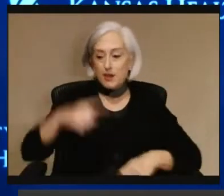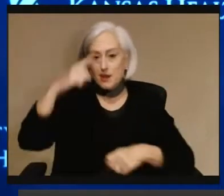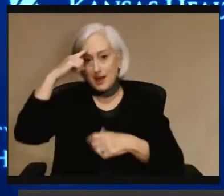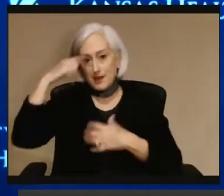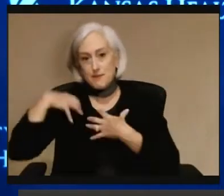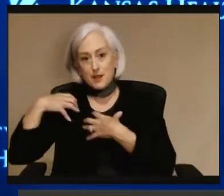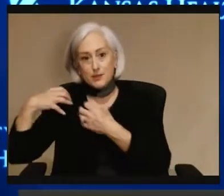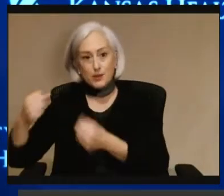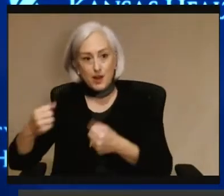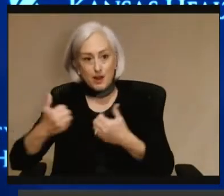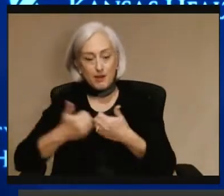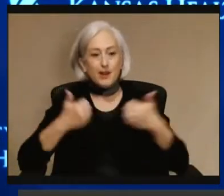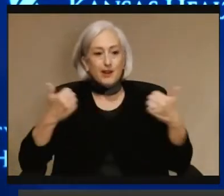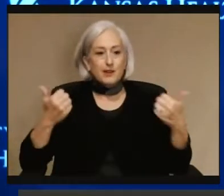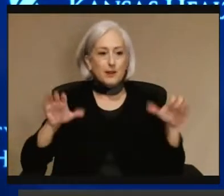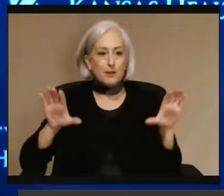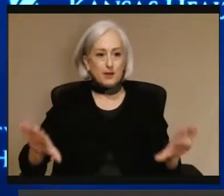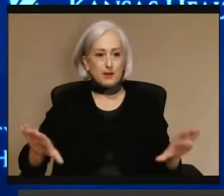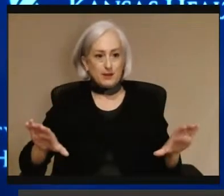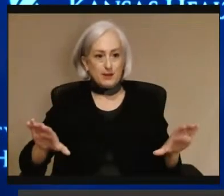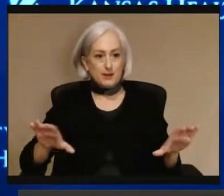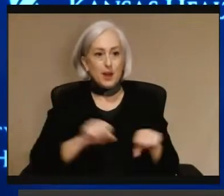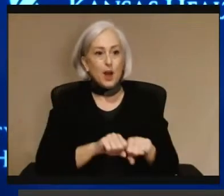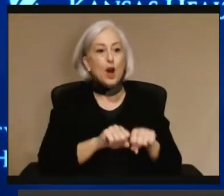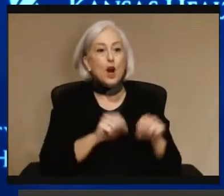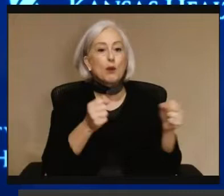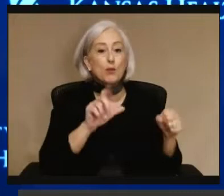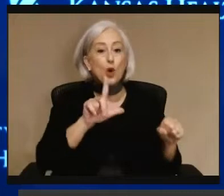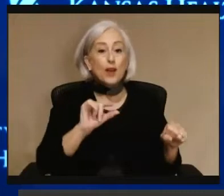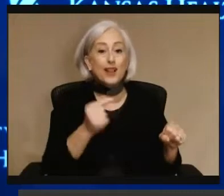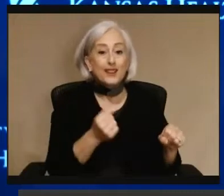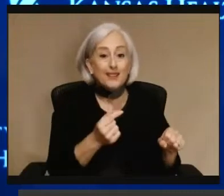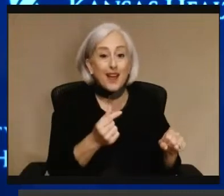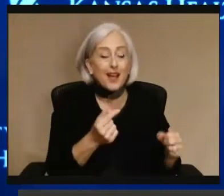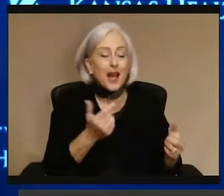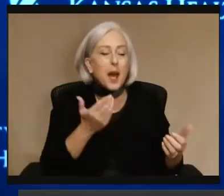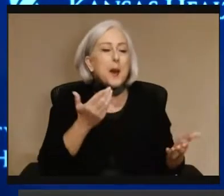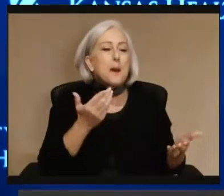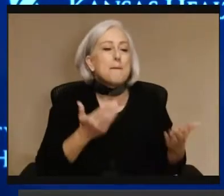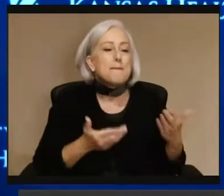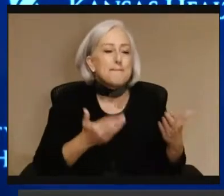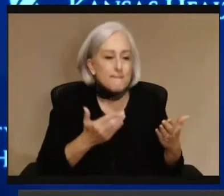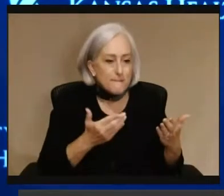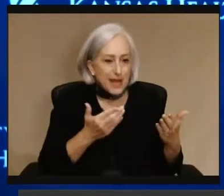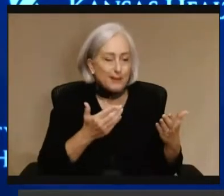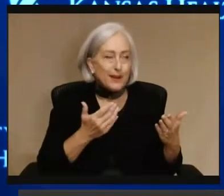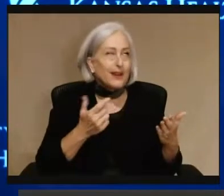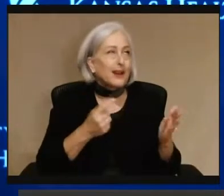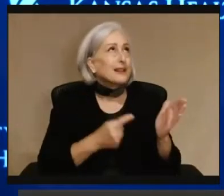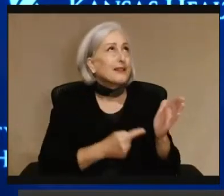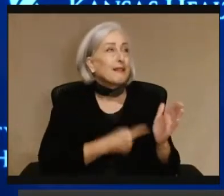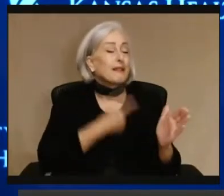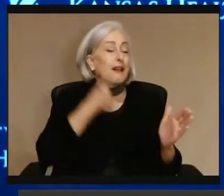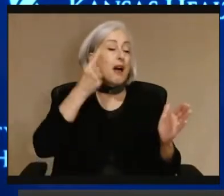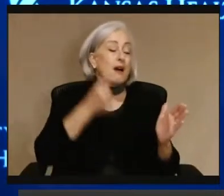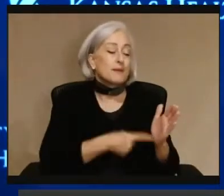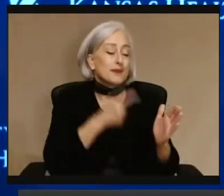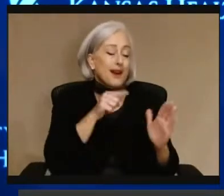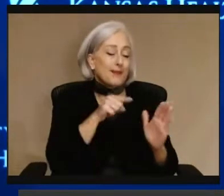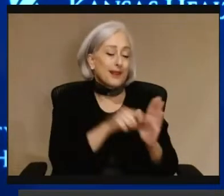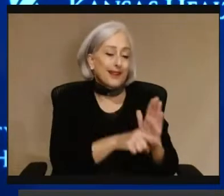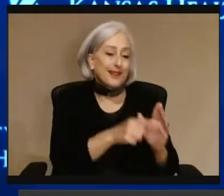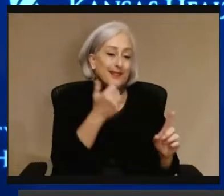I'm sure there's probably evidence that it has killed someone at some point somehow, but it's very rare. Whereas mental health, it takes, the